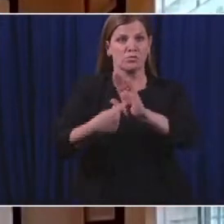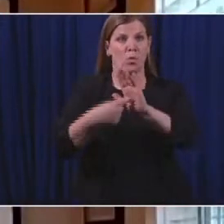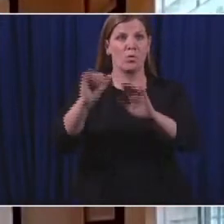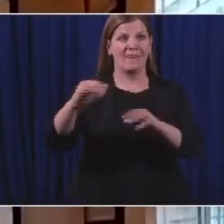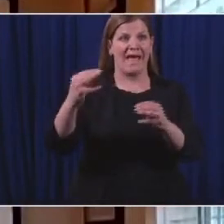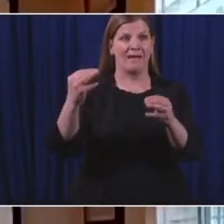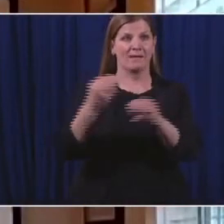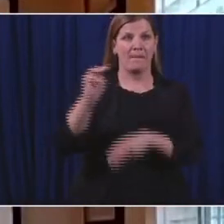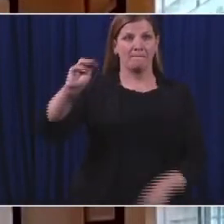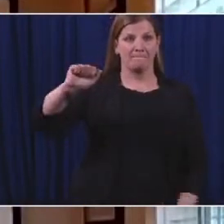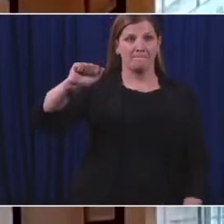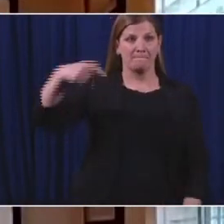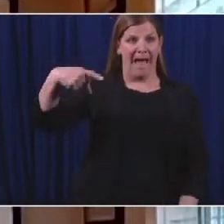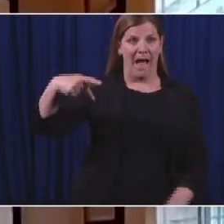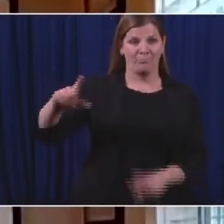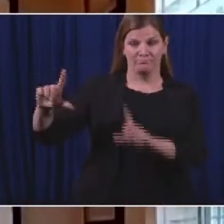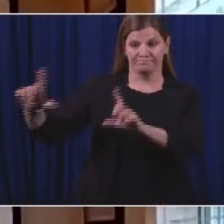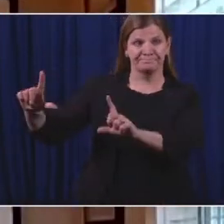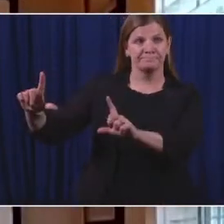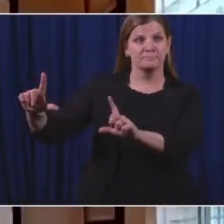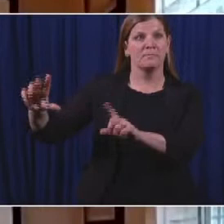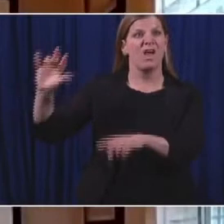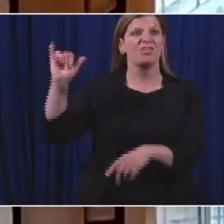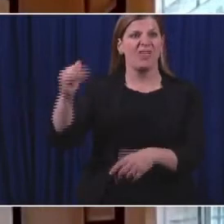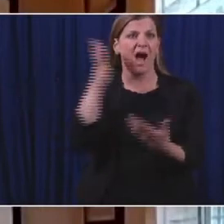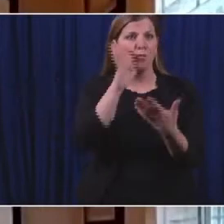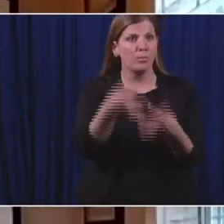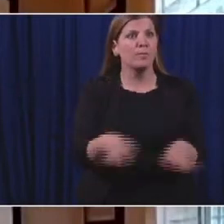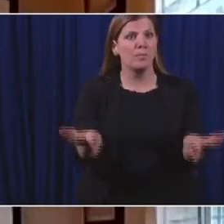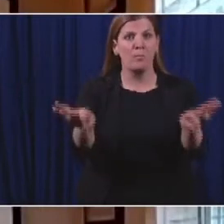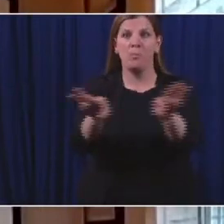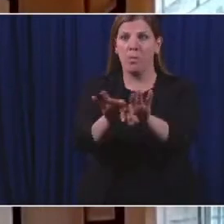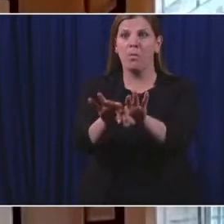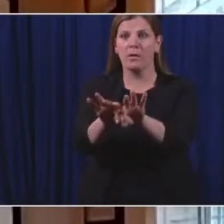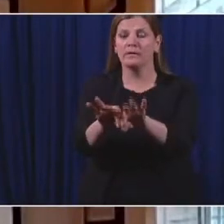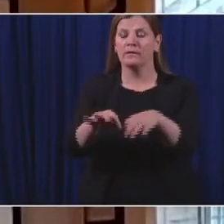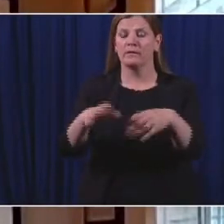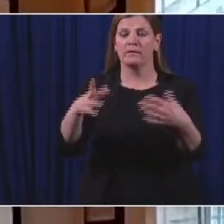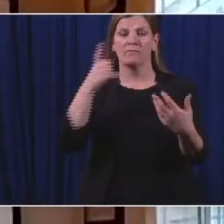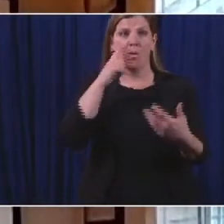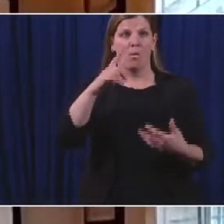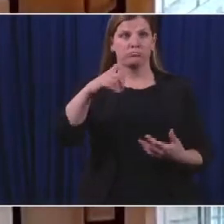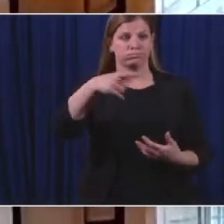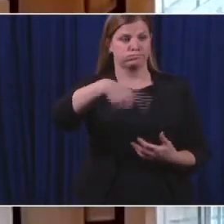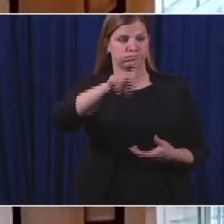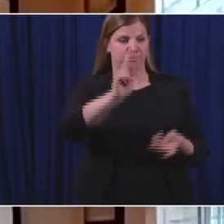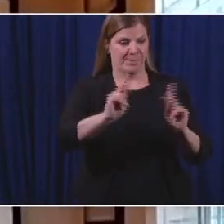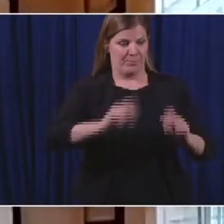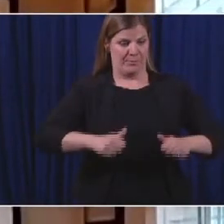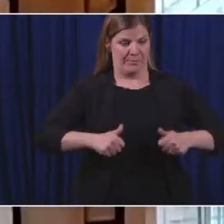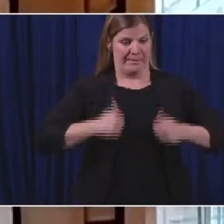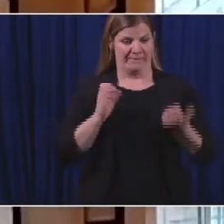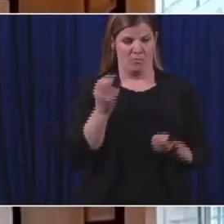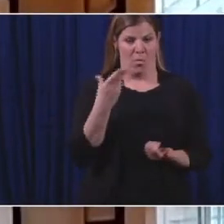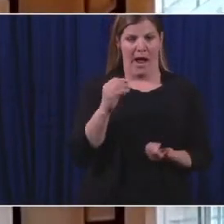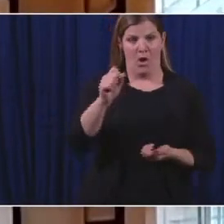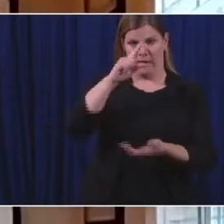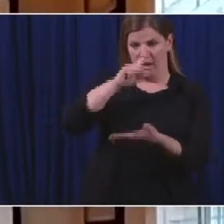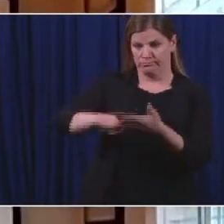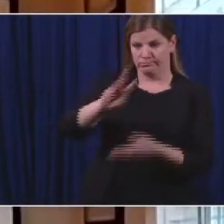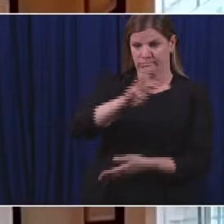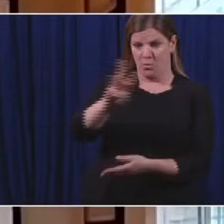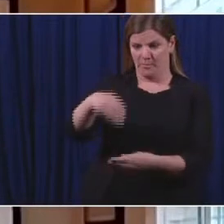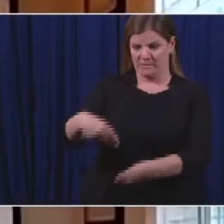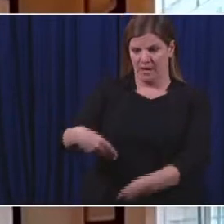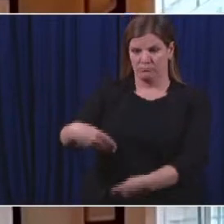will transparently enable Ohioans to look at the state and look at their county and see what the progress is as